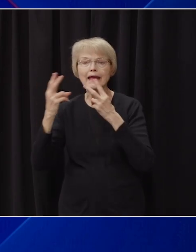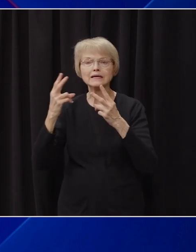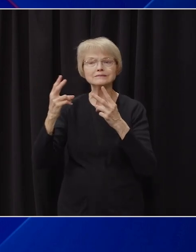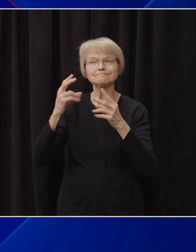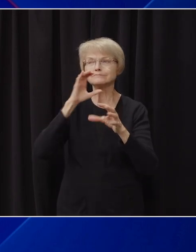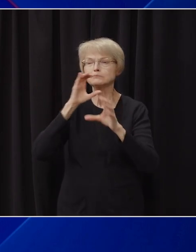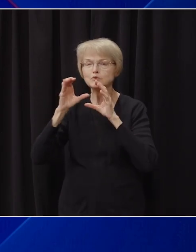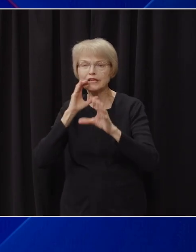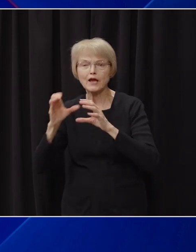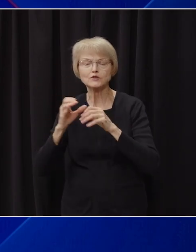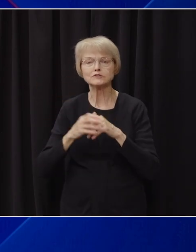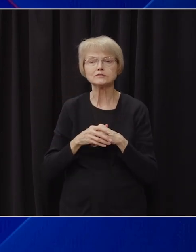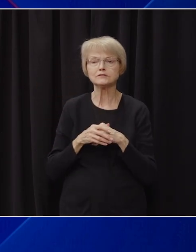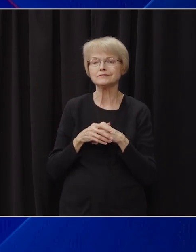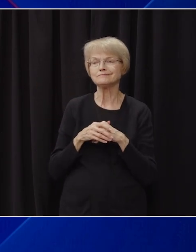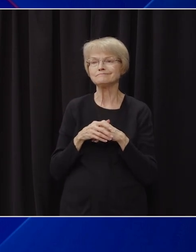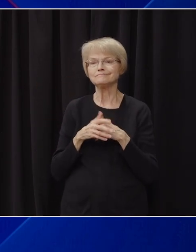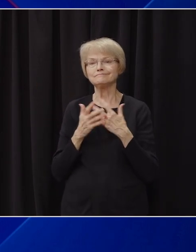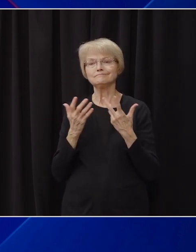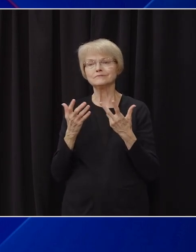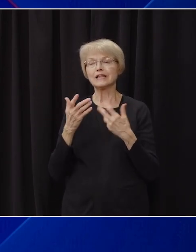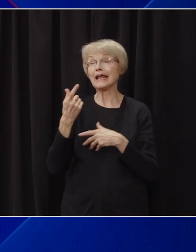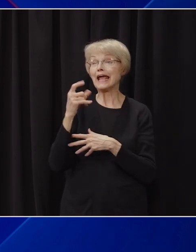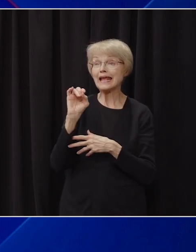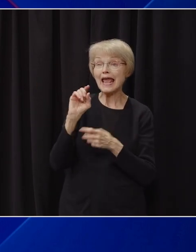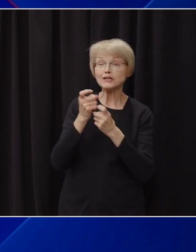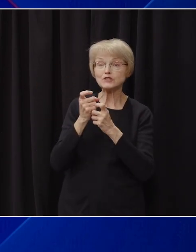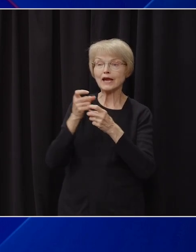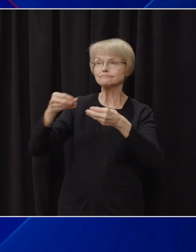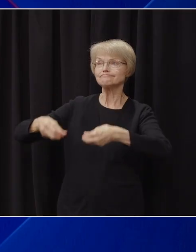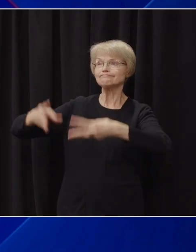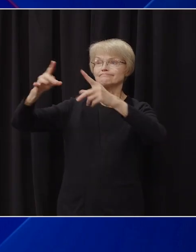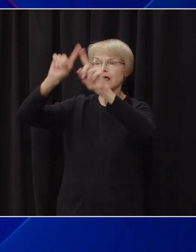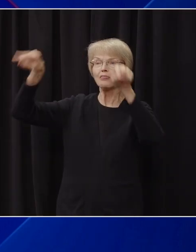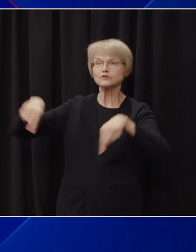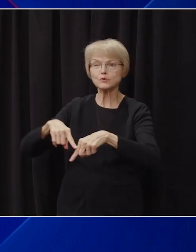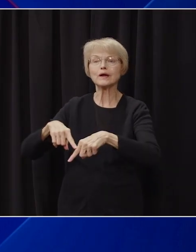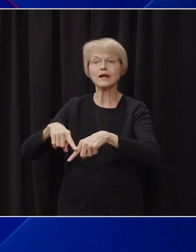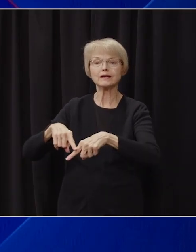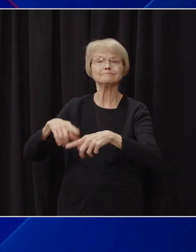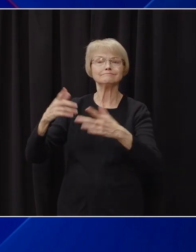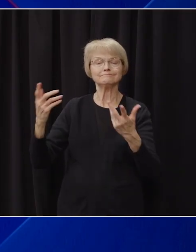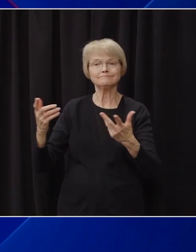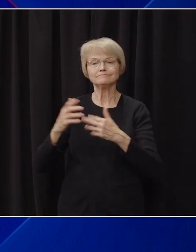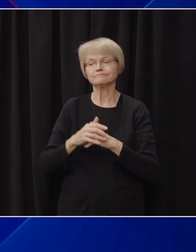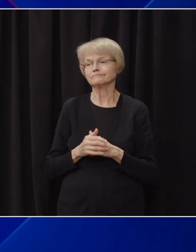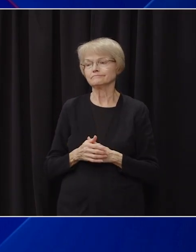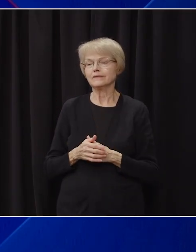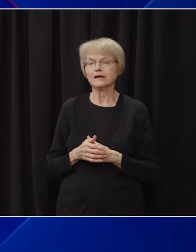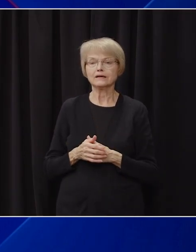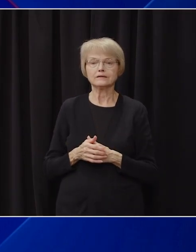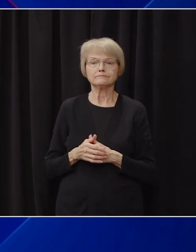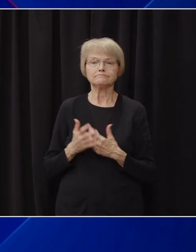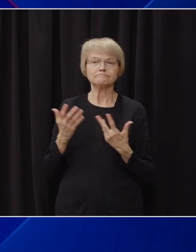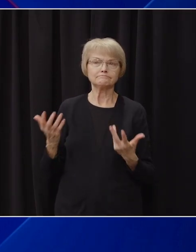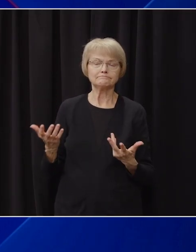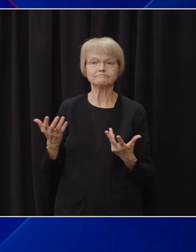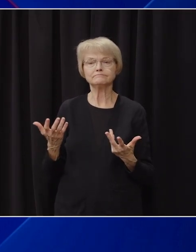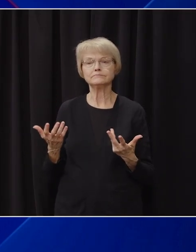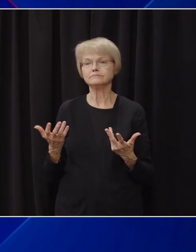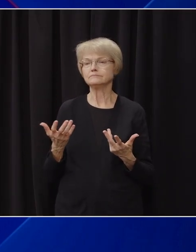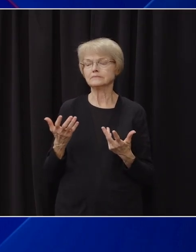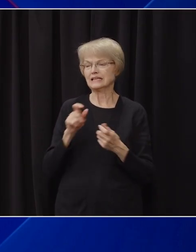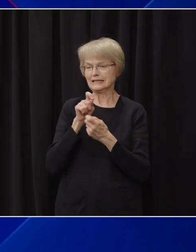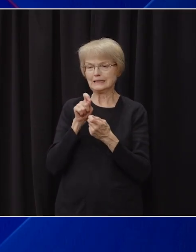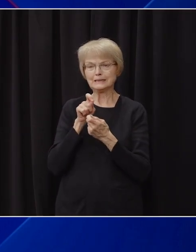of direction for gate changes, but I think definitely like finding out what